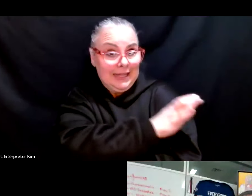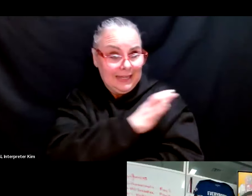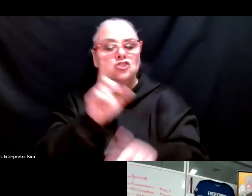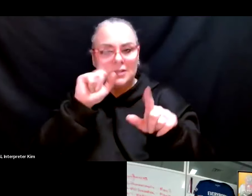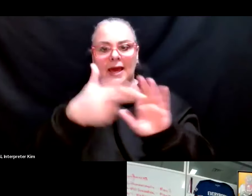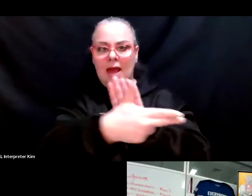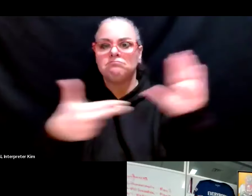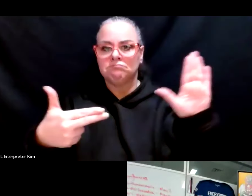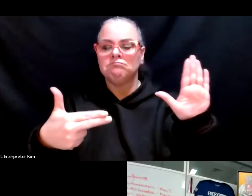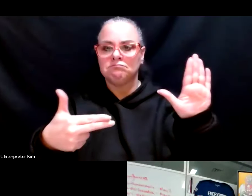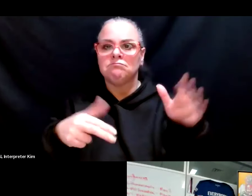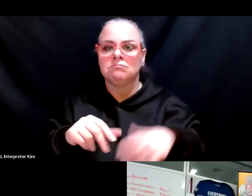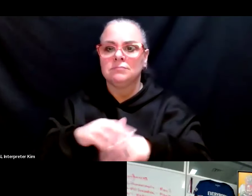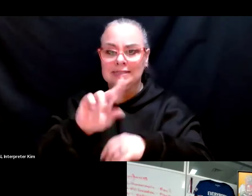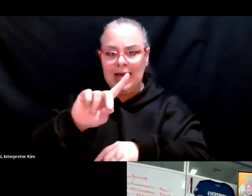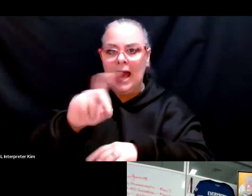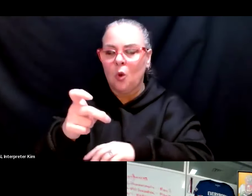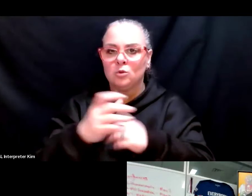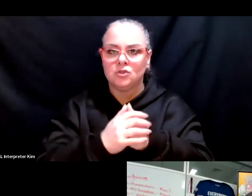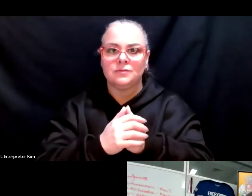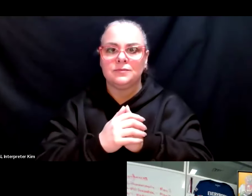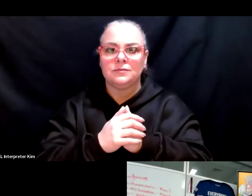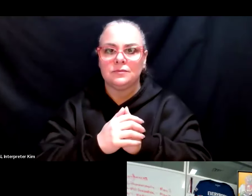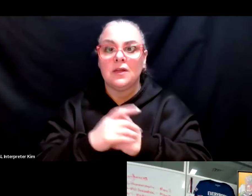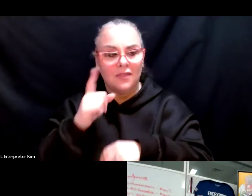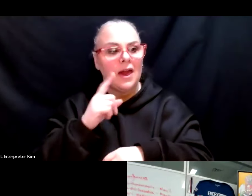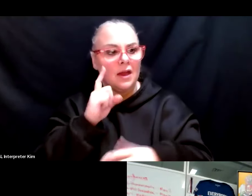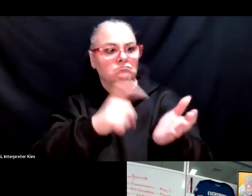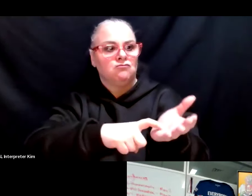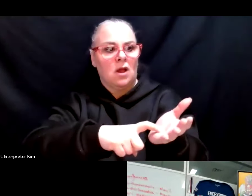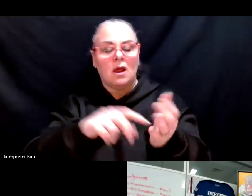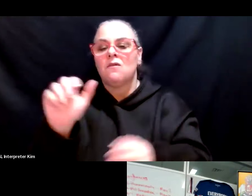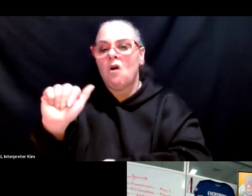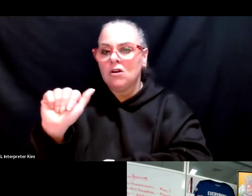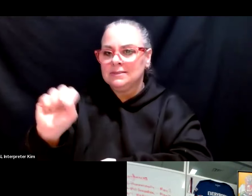diagnose conditions like autism spectrum disorder,